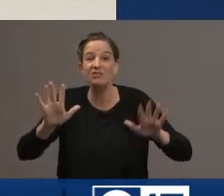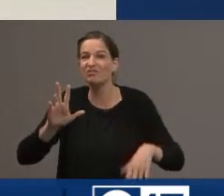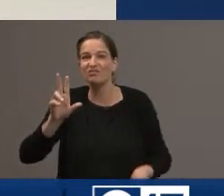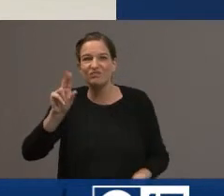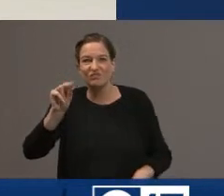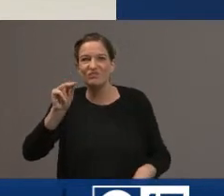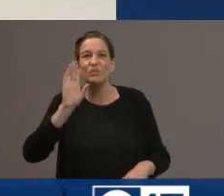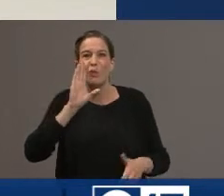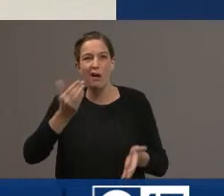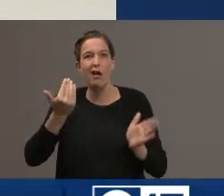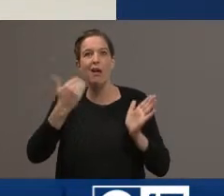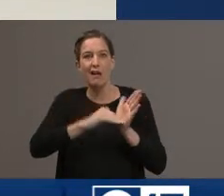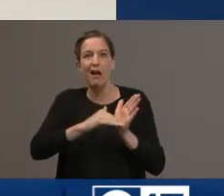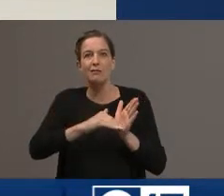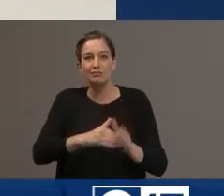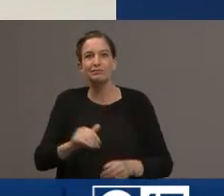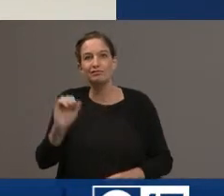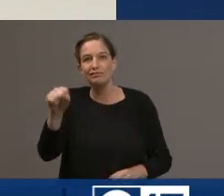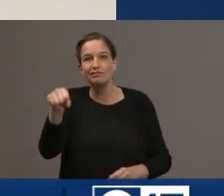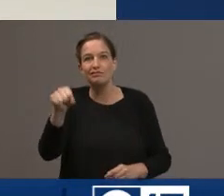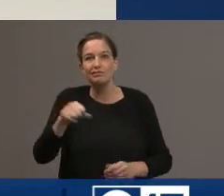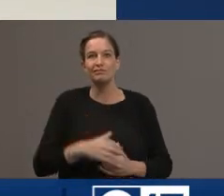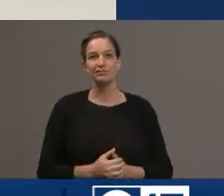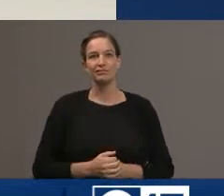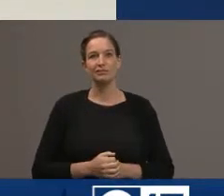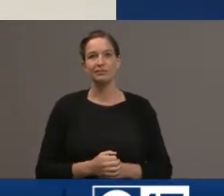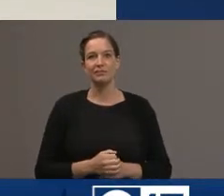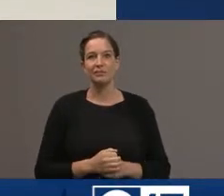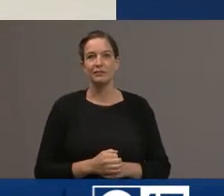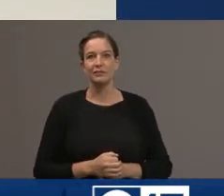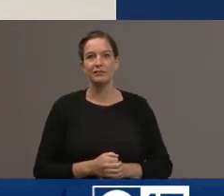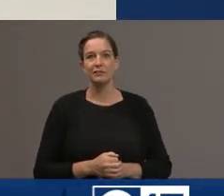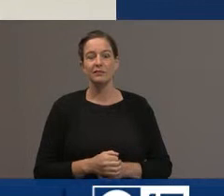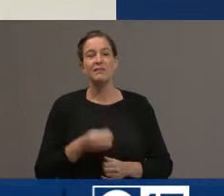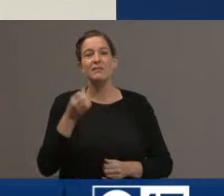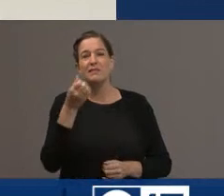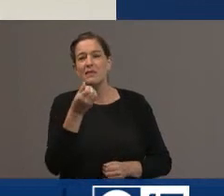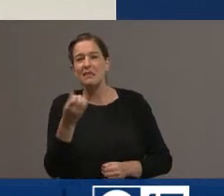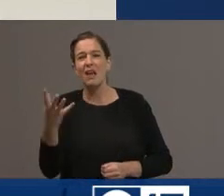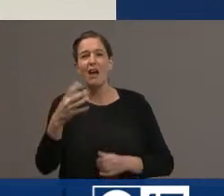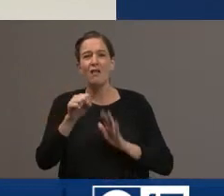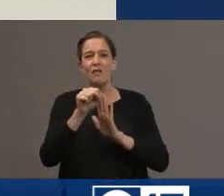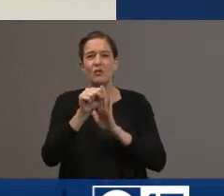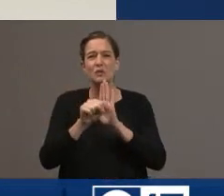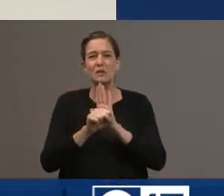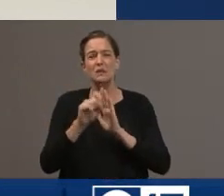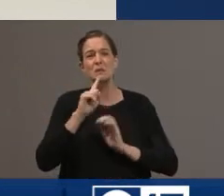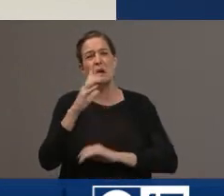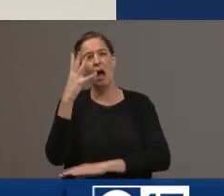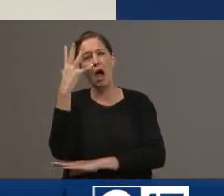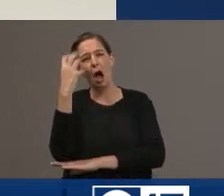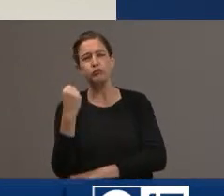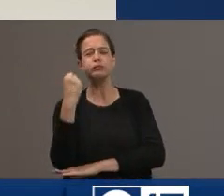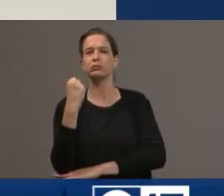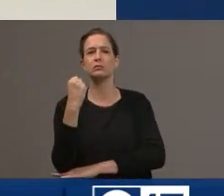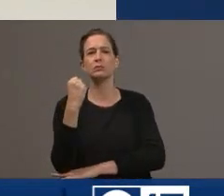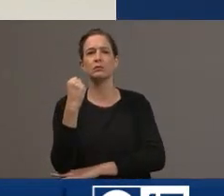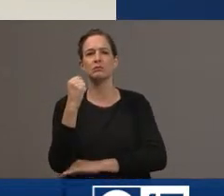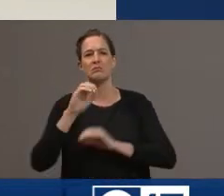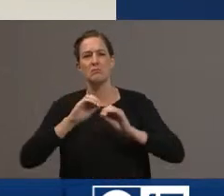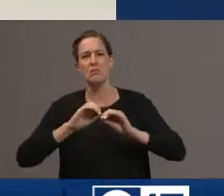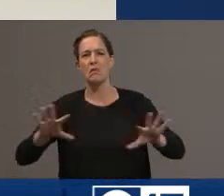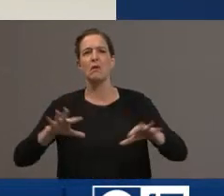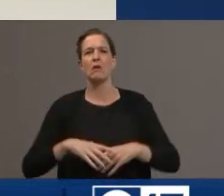We are one of several states that is having a record in terms of daily cases, including